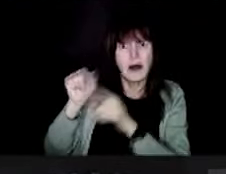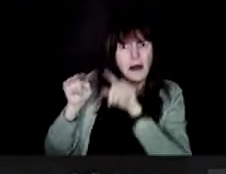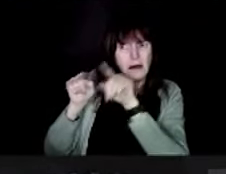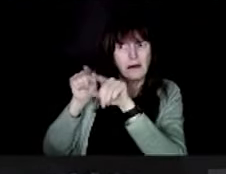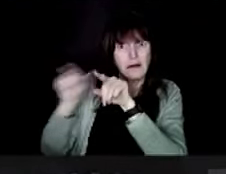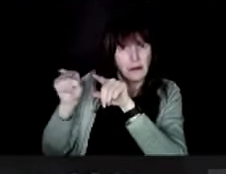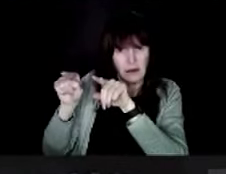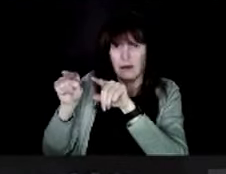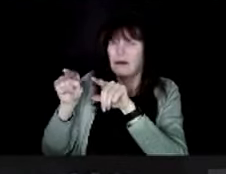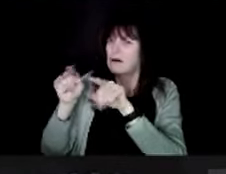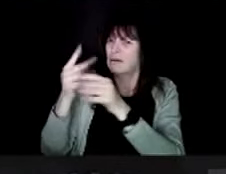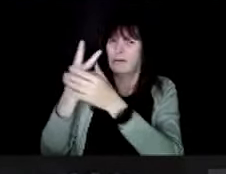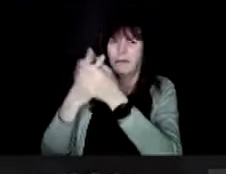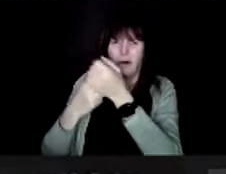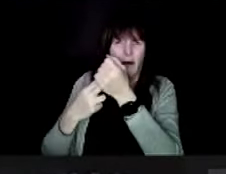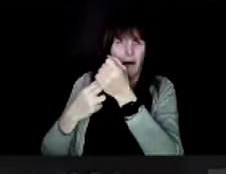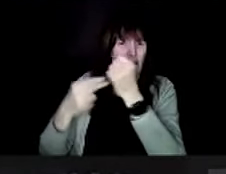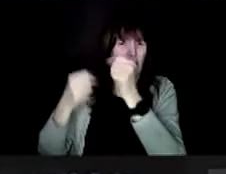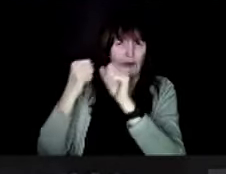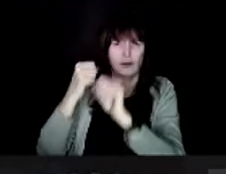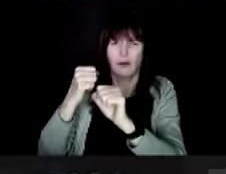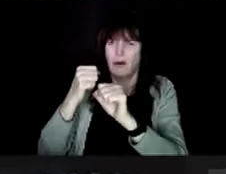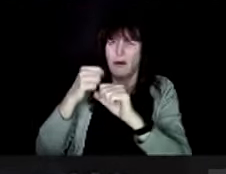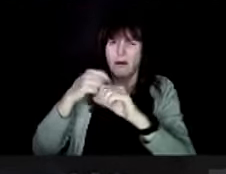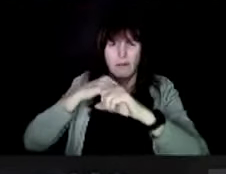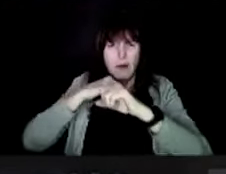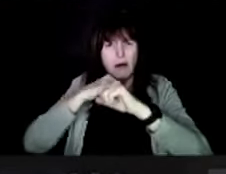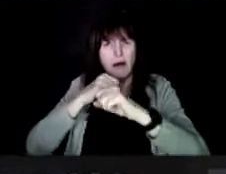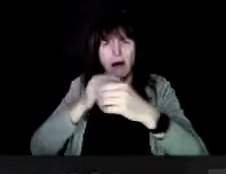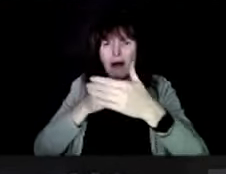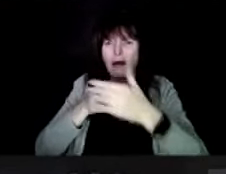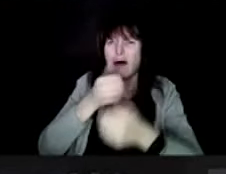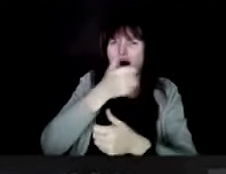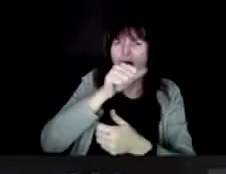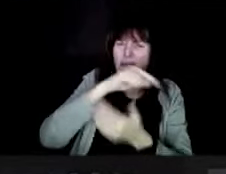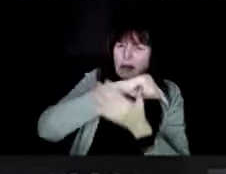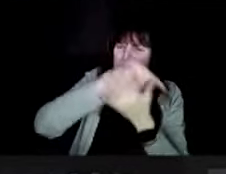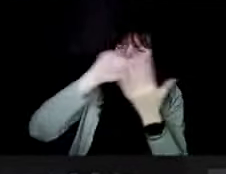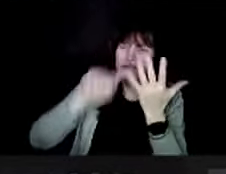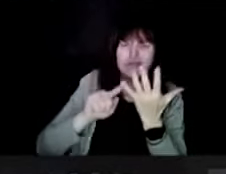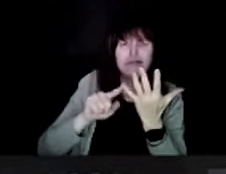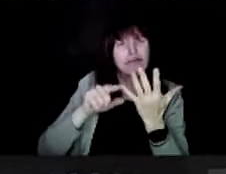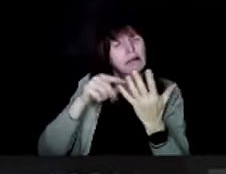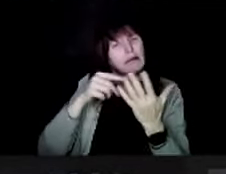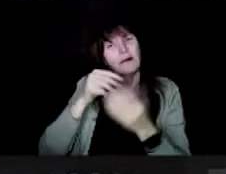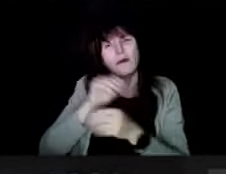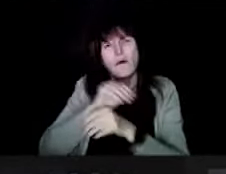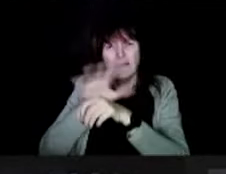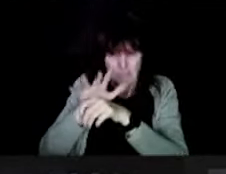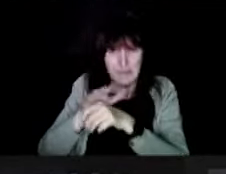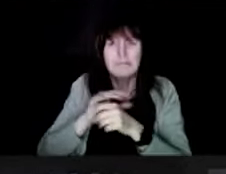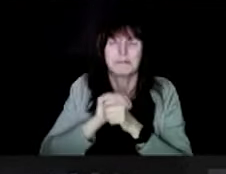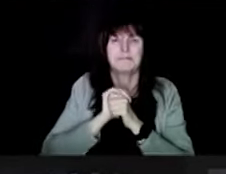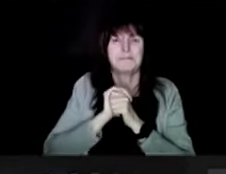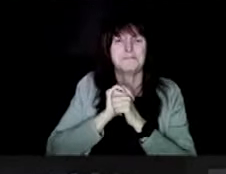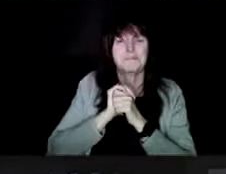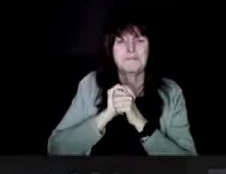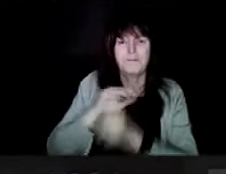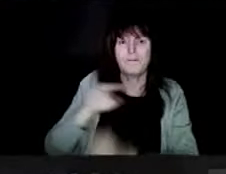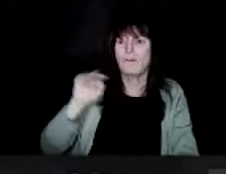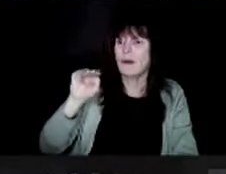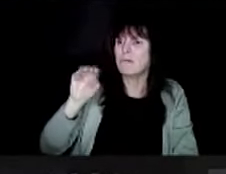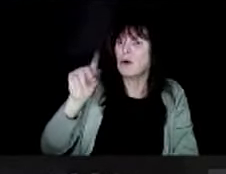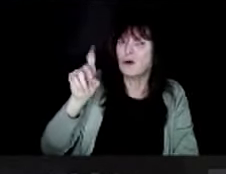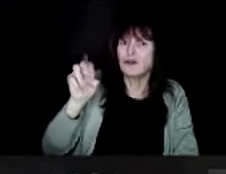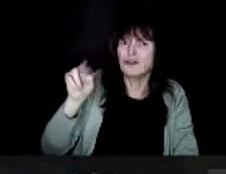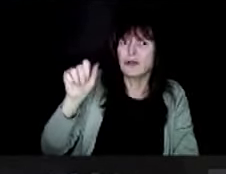So please take the first vaccine available to you. In fact, Moderna is recommended for those who are older as it has robust